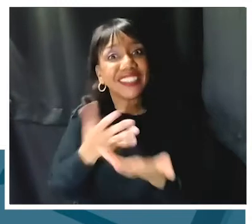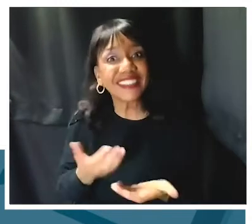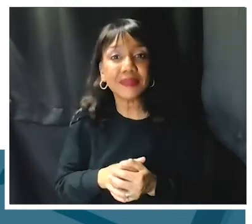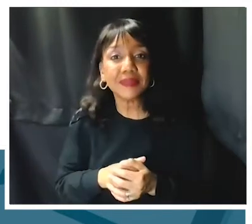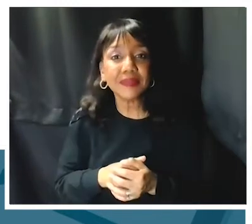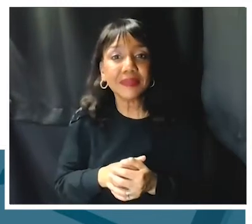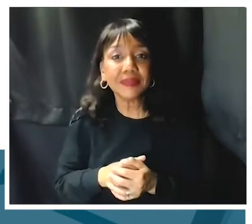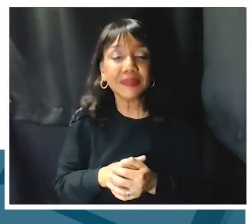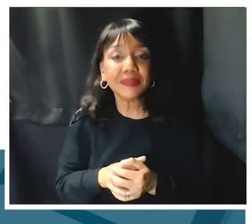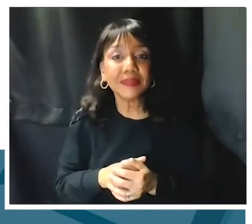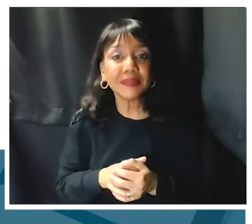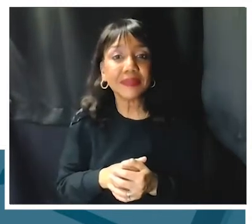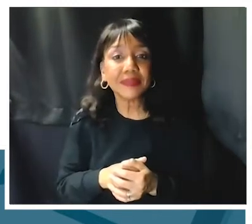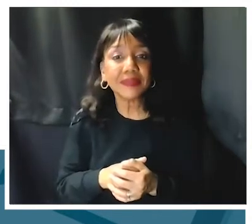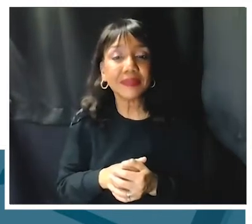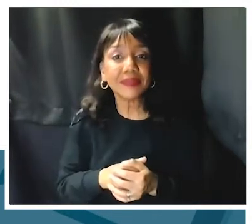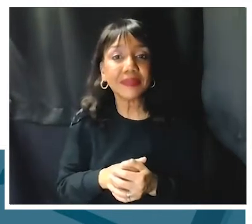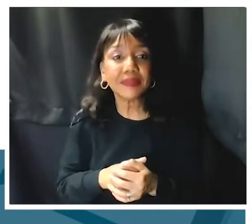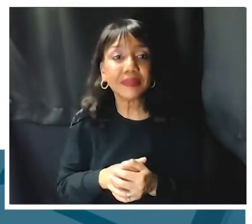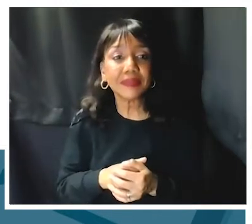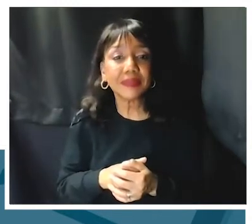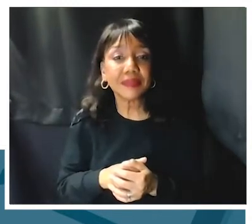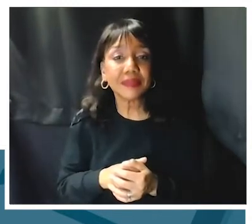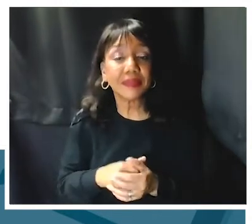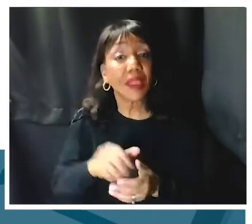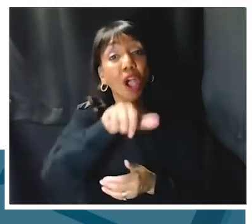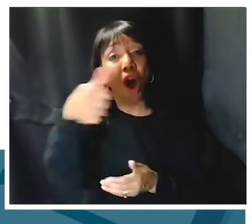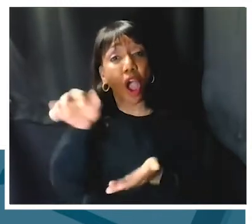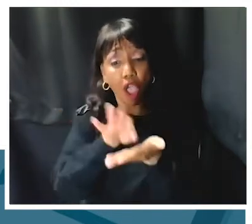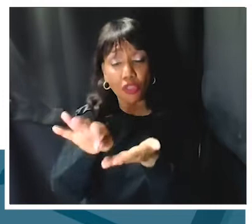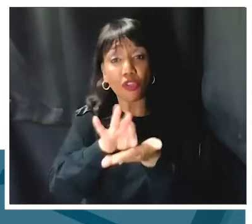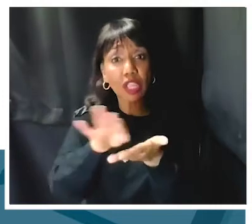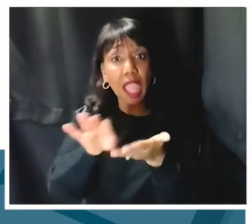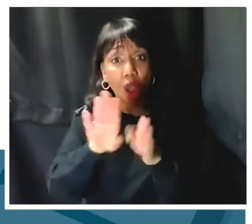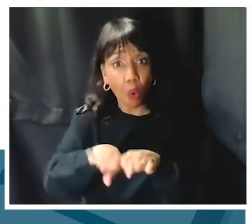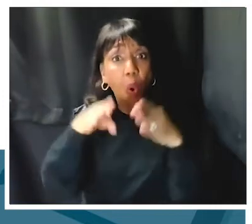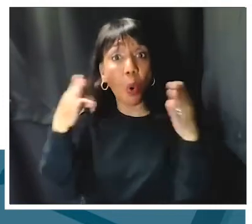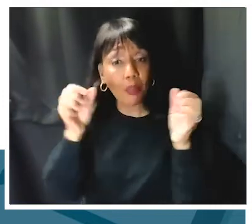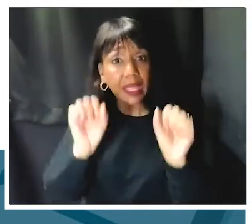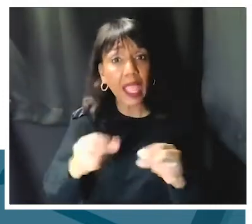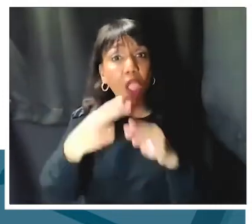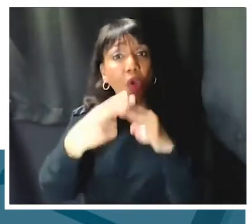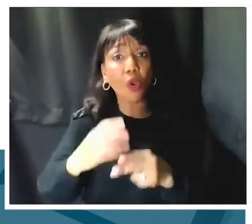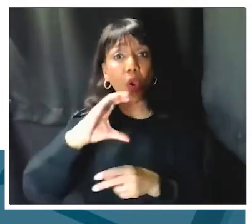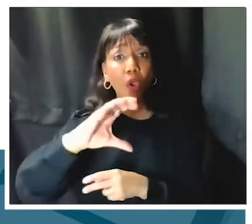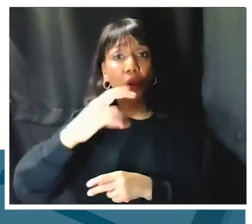Congratulations. Another account that you can open at a bank is a checking account.